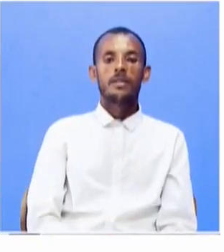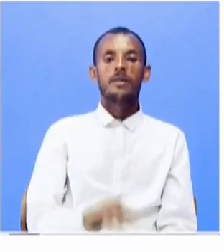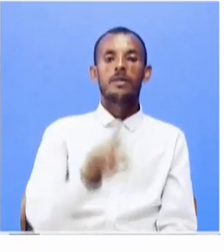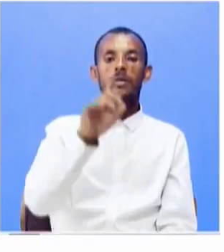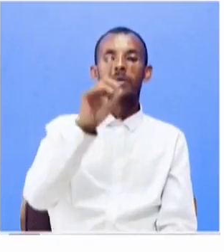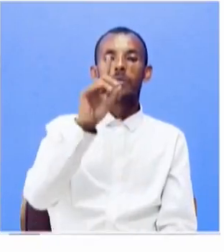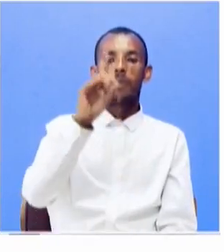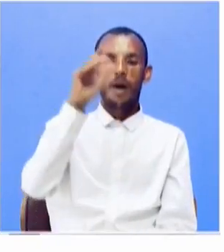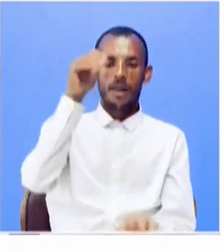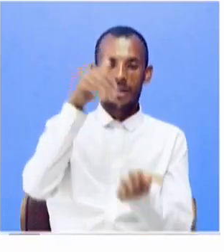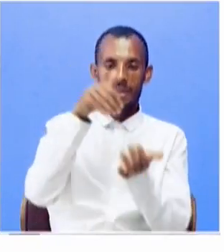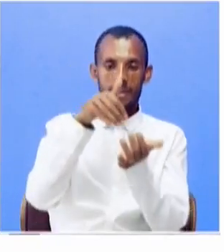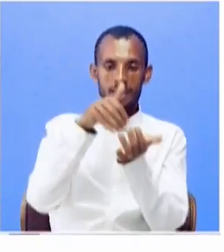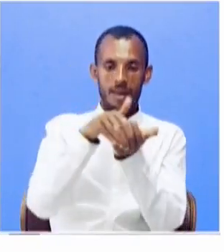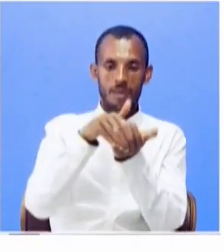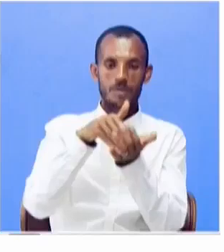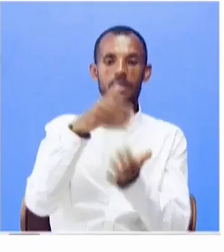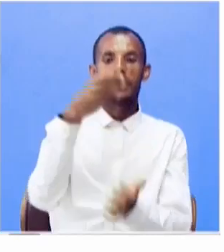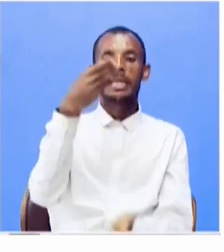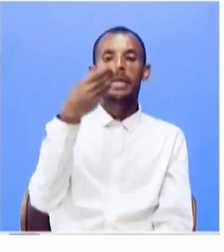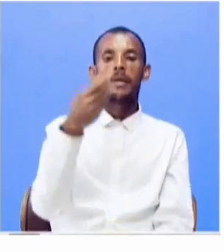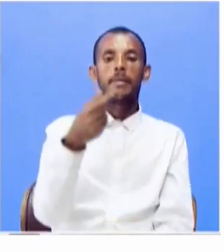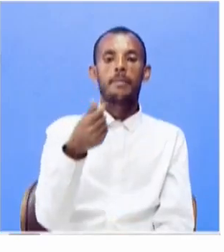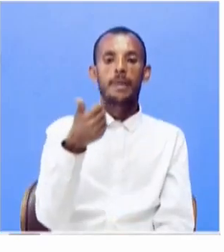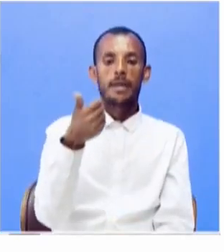1,000 birr. 1,000 birr.